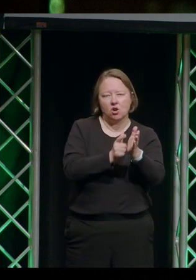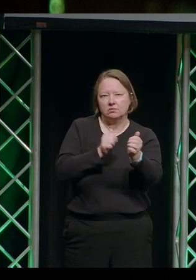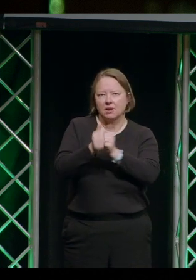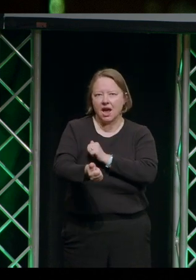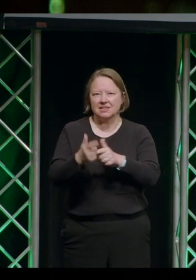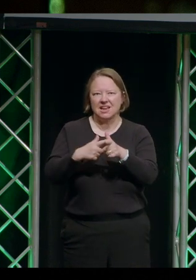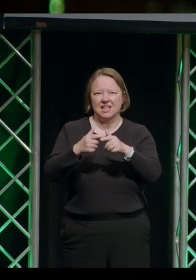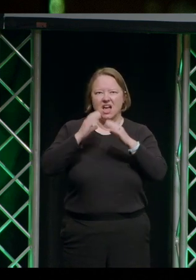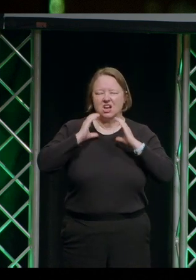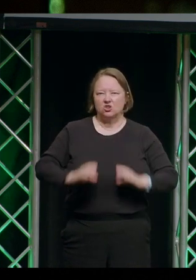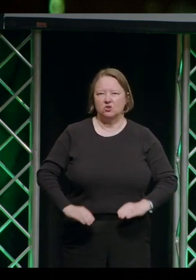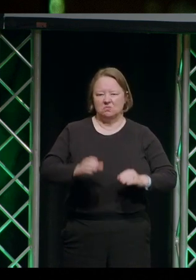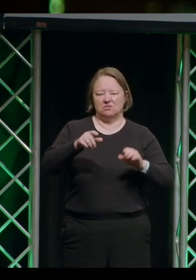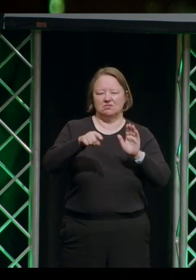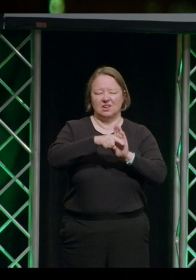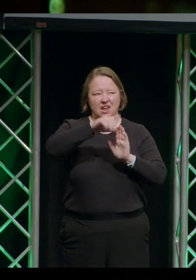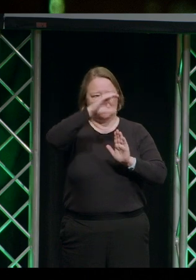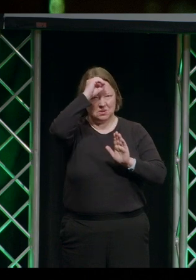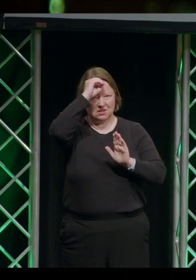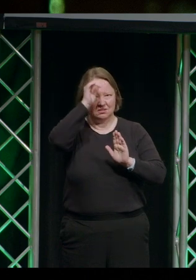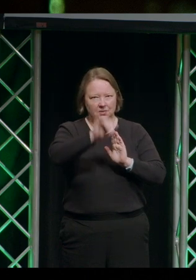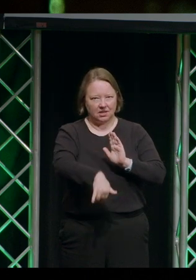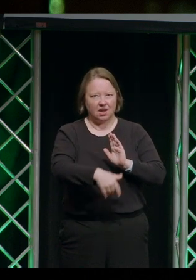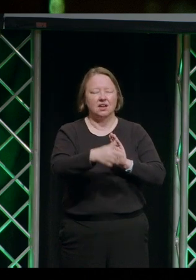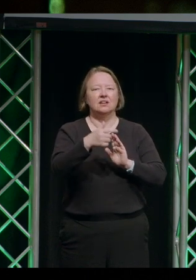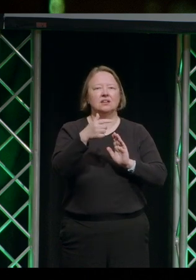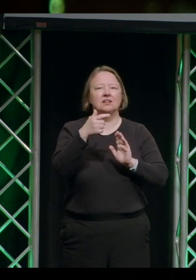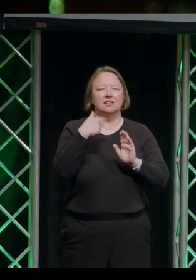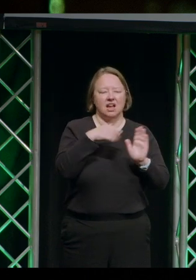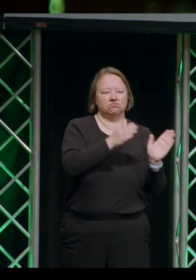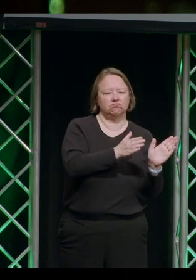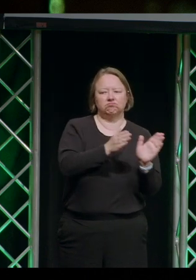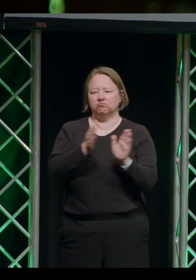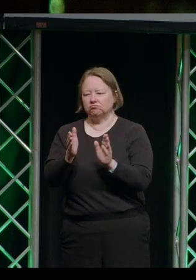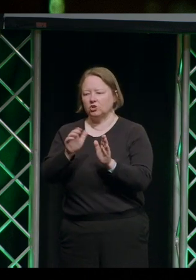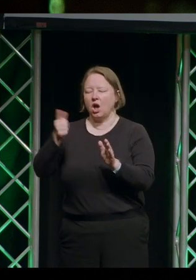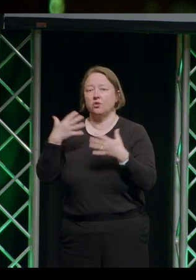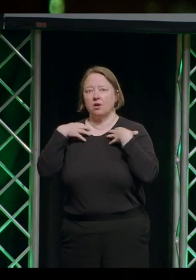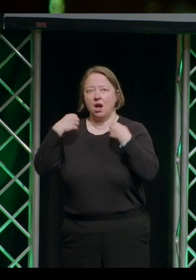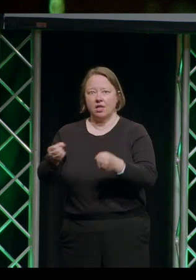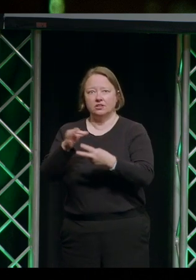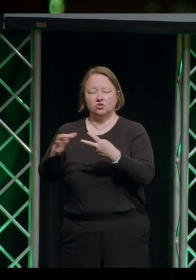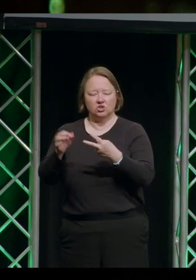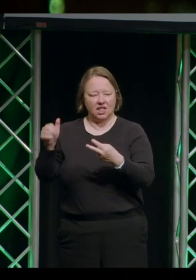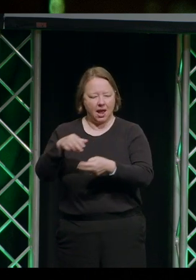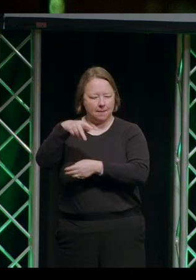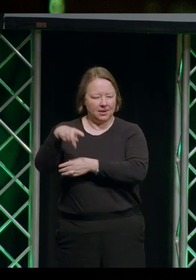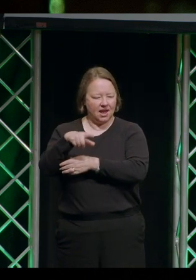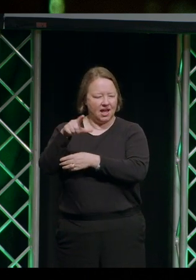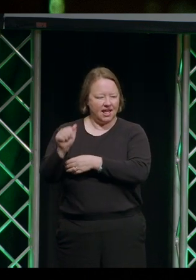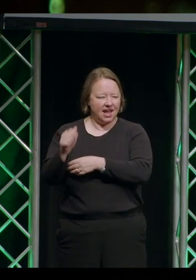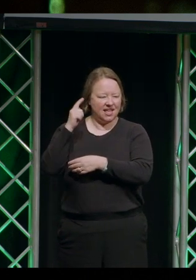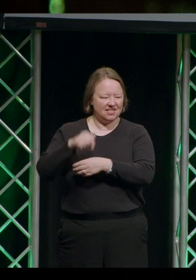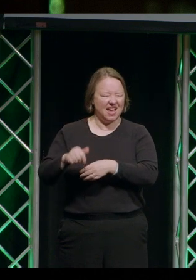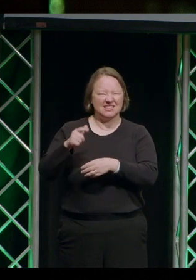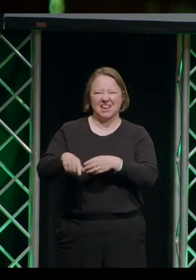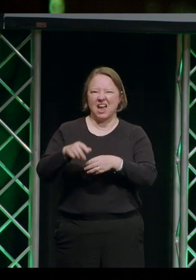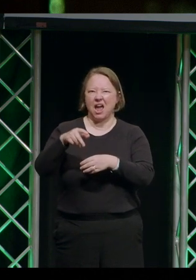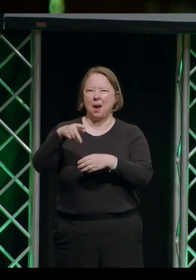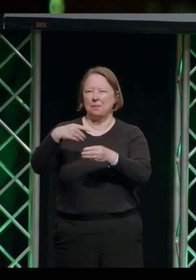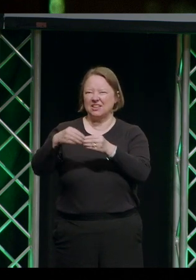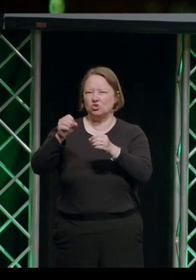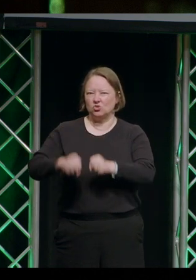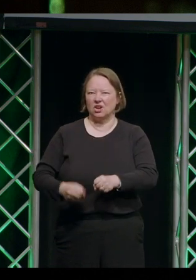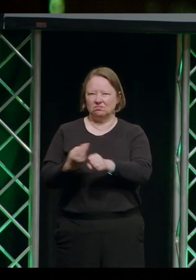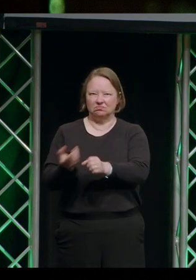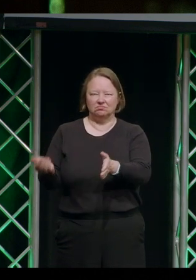consumer opinion, retailers are shifting towards more sustainable alternatives, like PLA, a renewable plastic. PLA costs